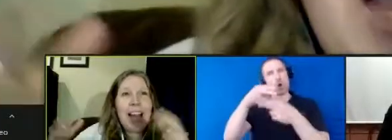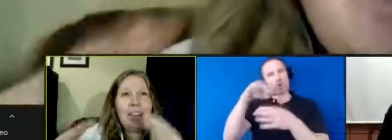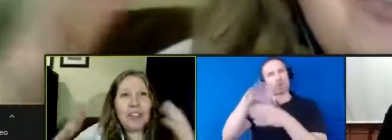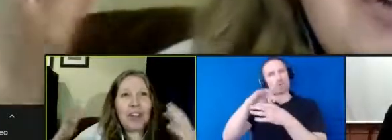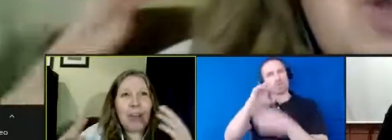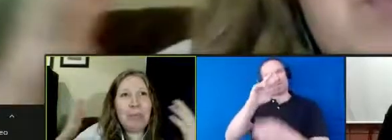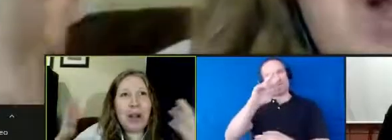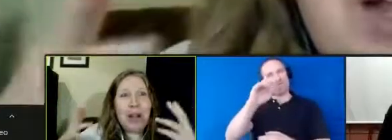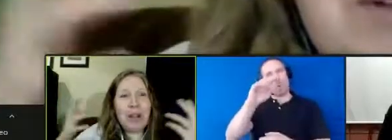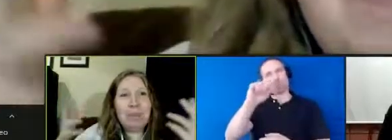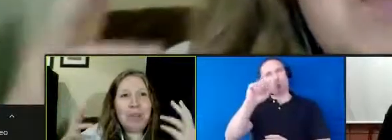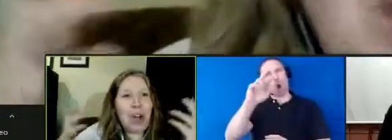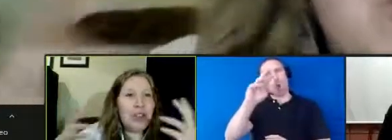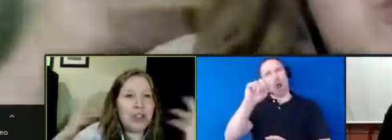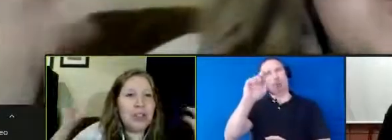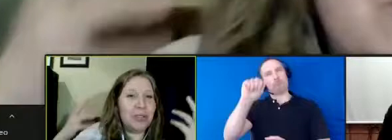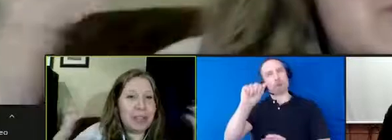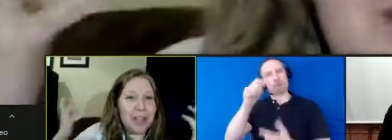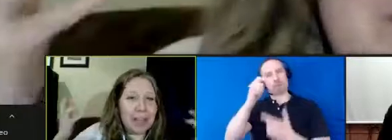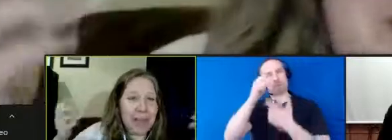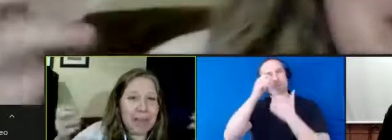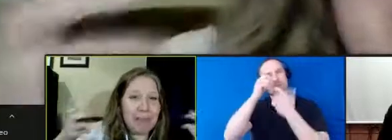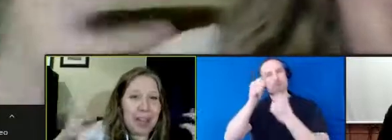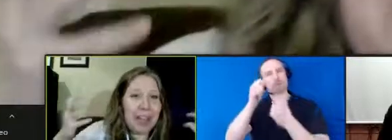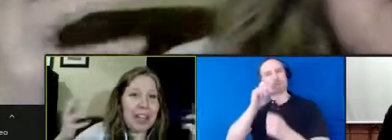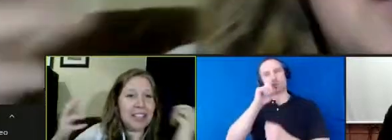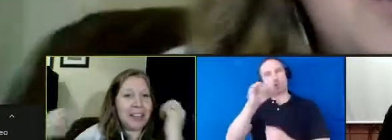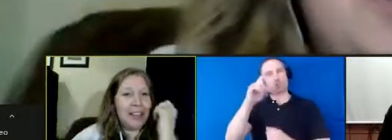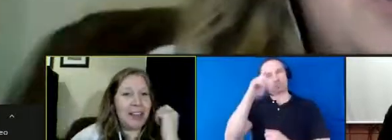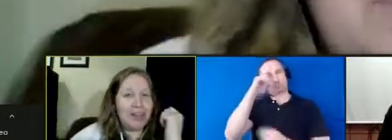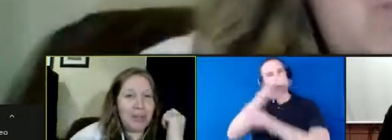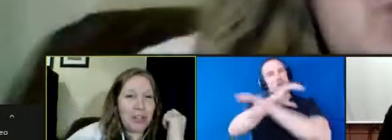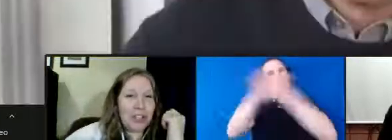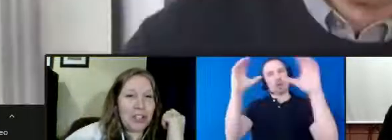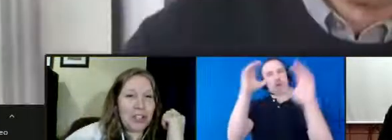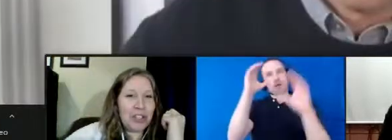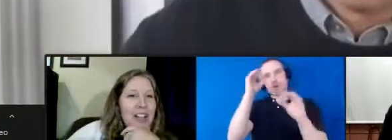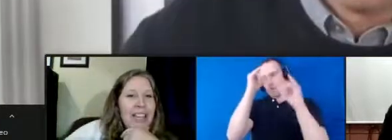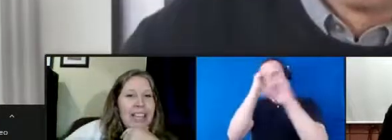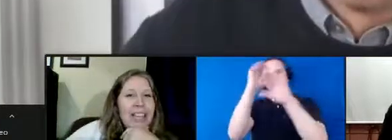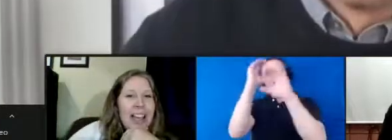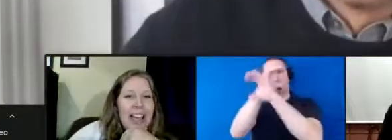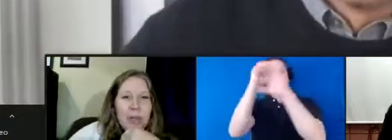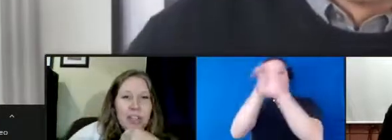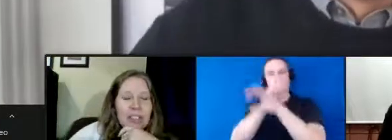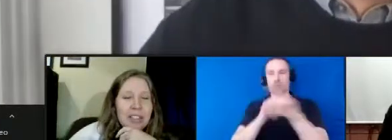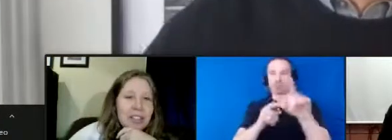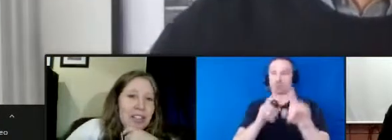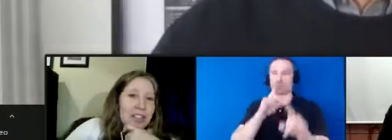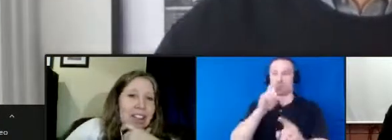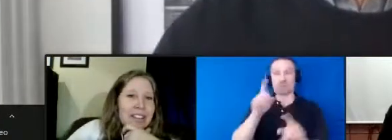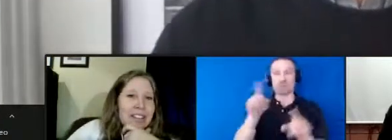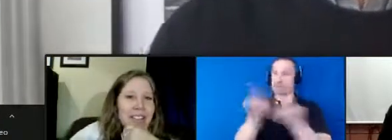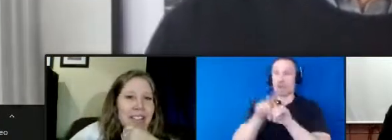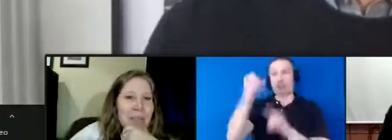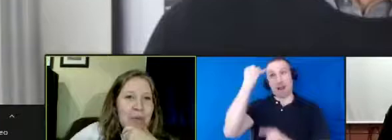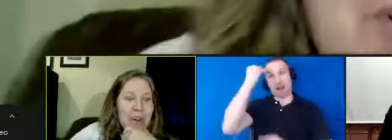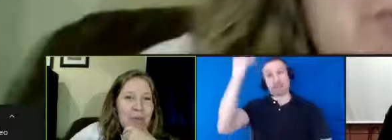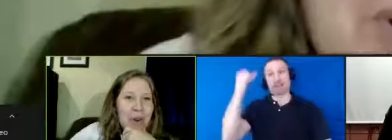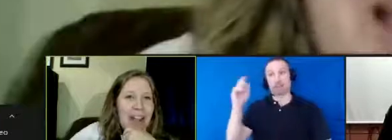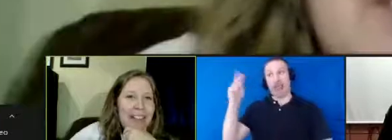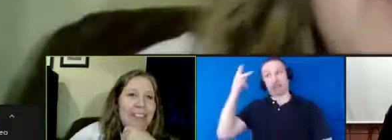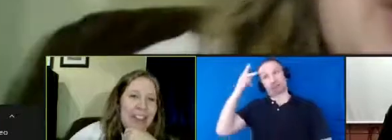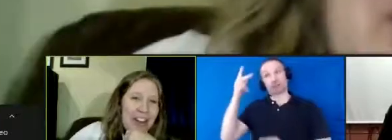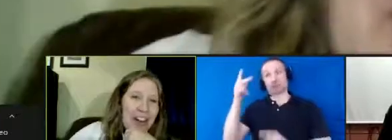it conjured up cartoon in my mind. It is a cartoon. Which Yeah, which is concerning, seeing